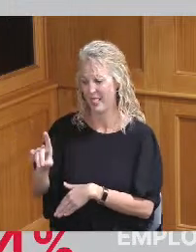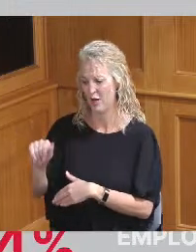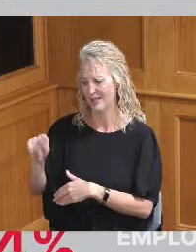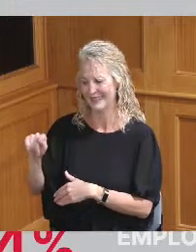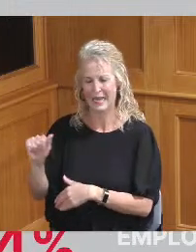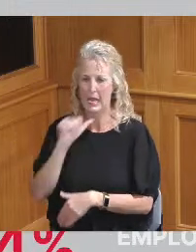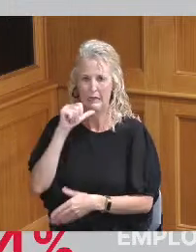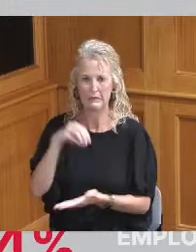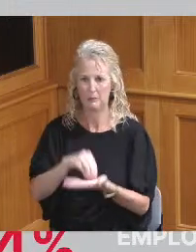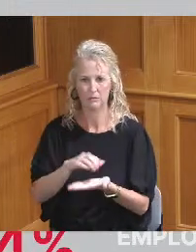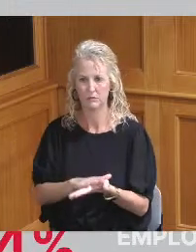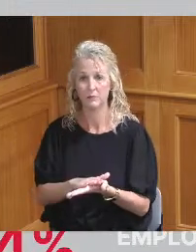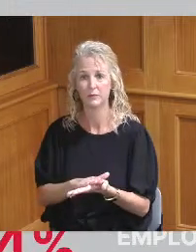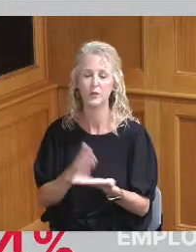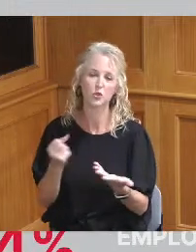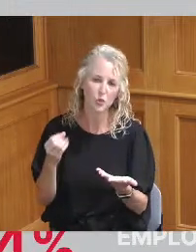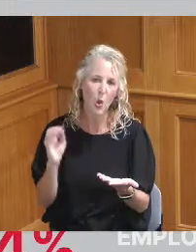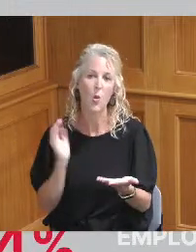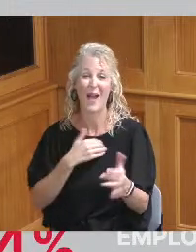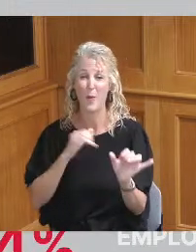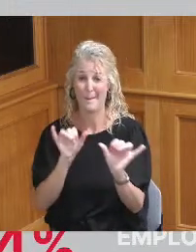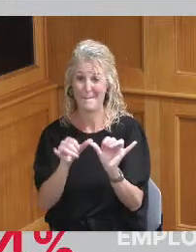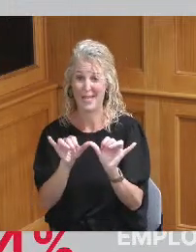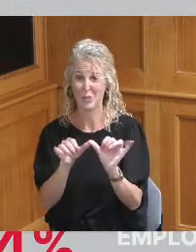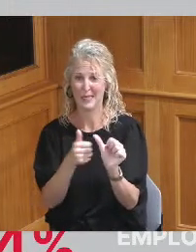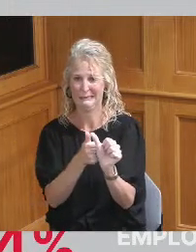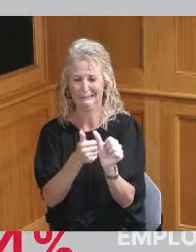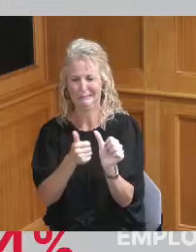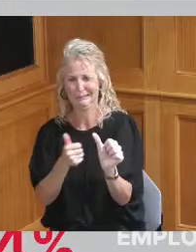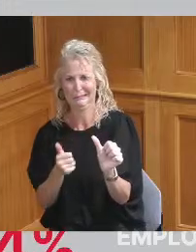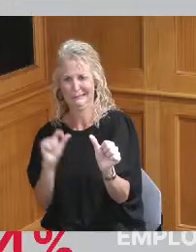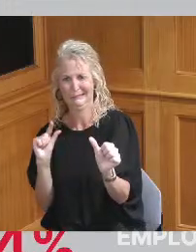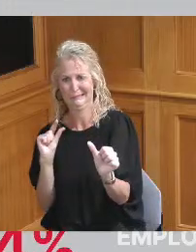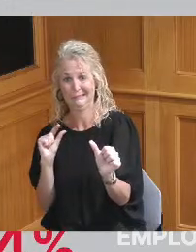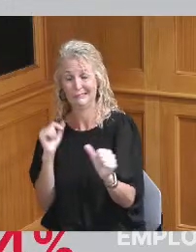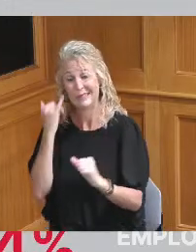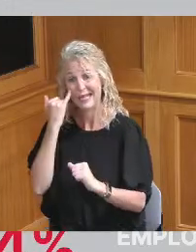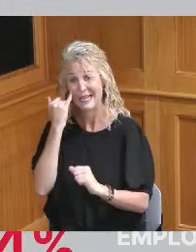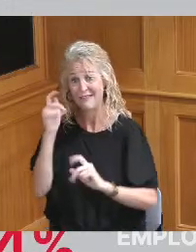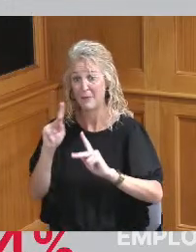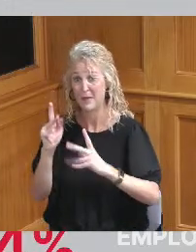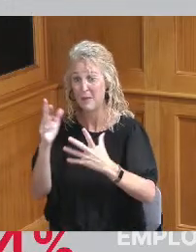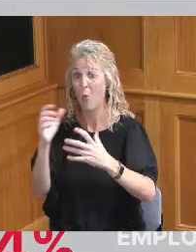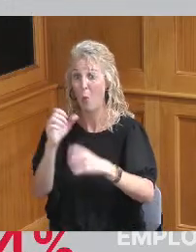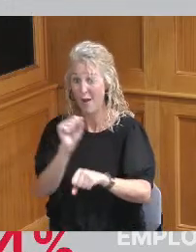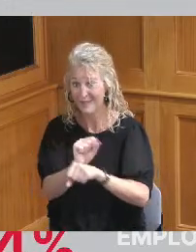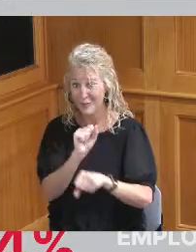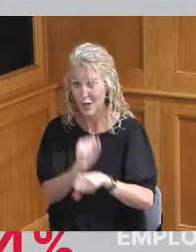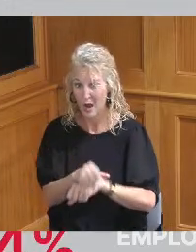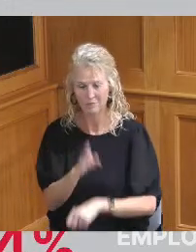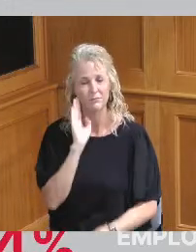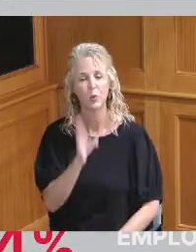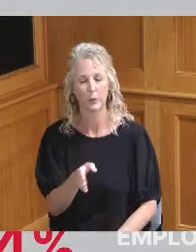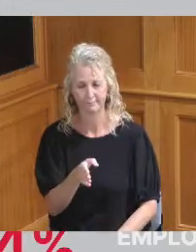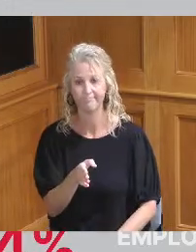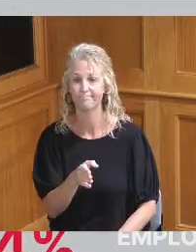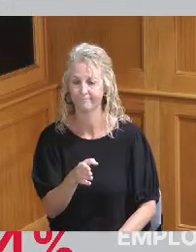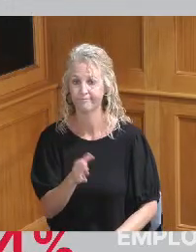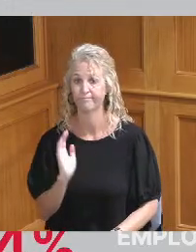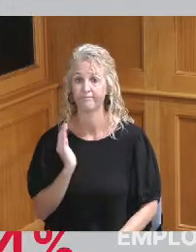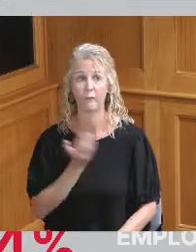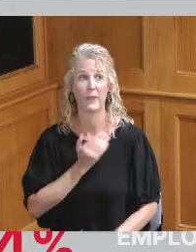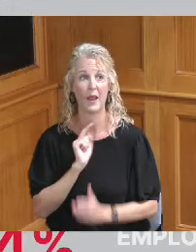rate. So there's a lagging metric. Those individuals that want to be employed will be employed. If you look at